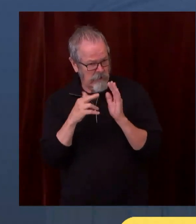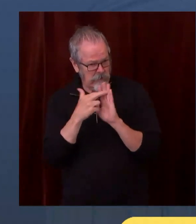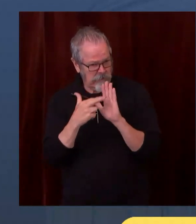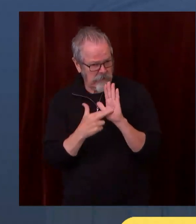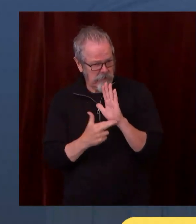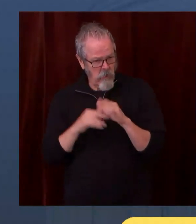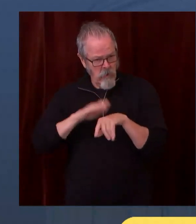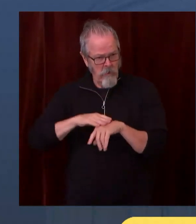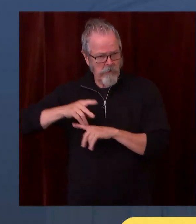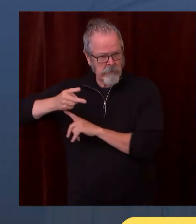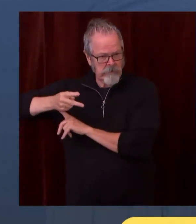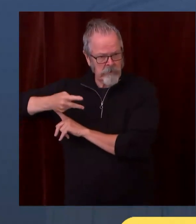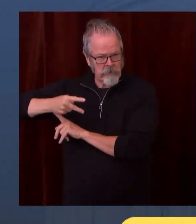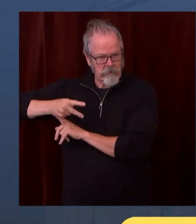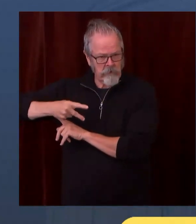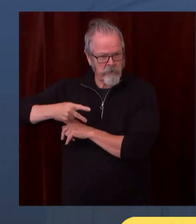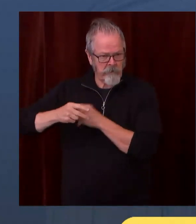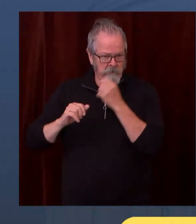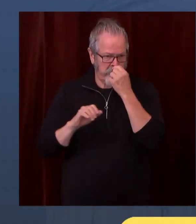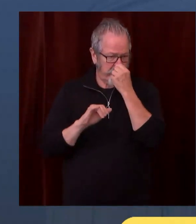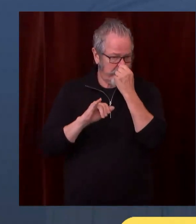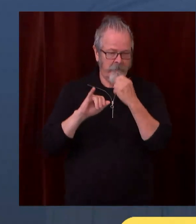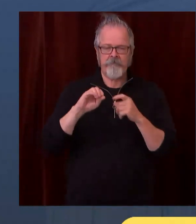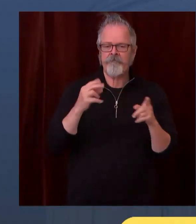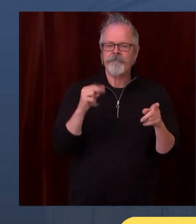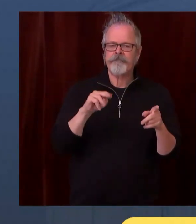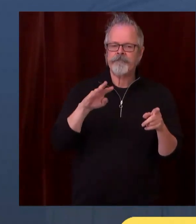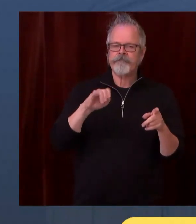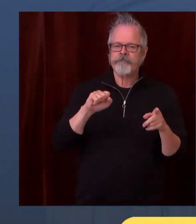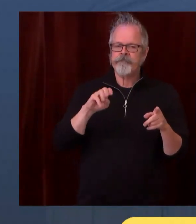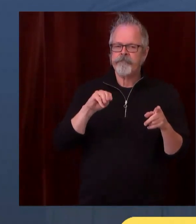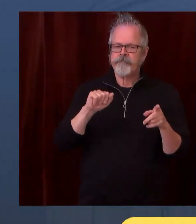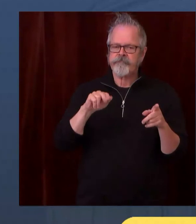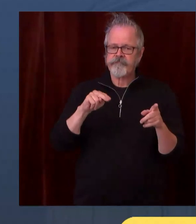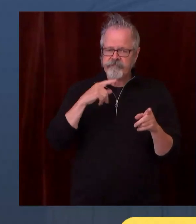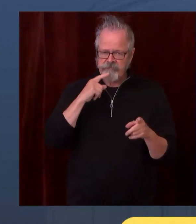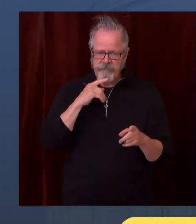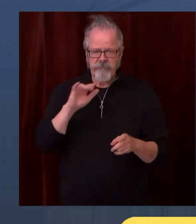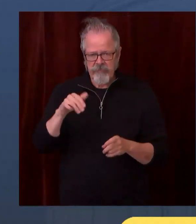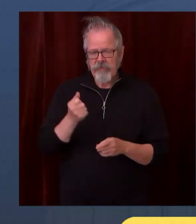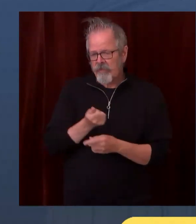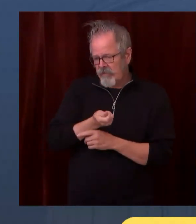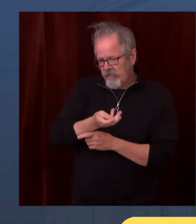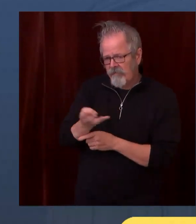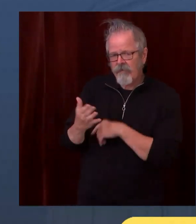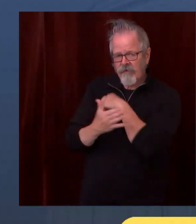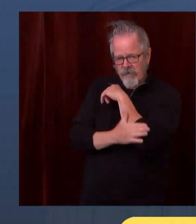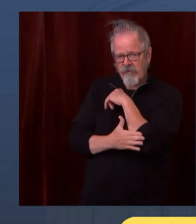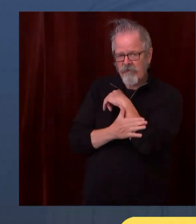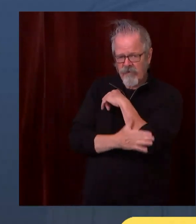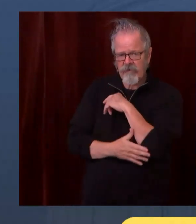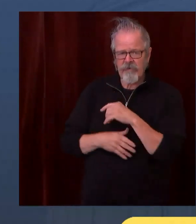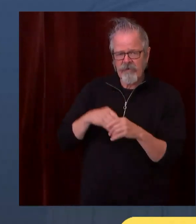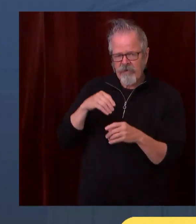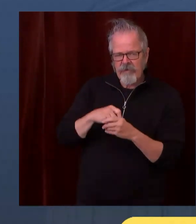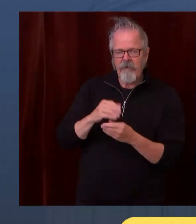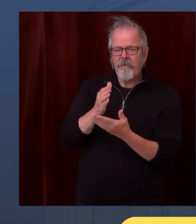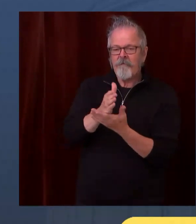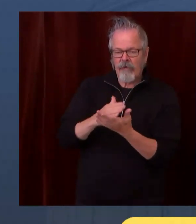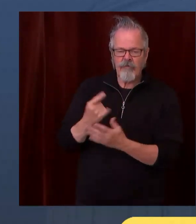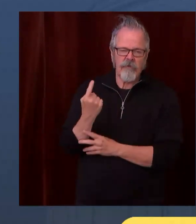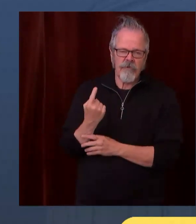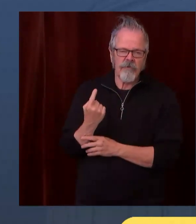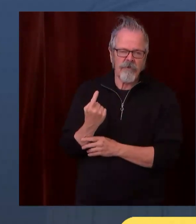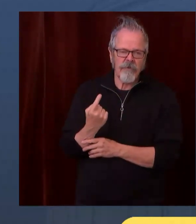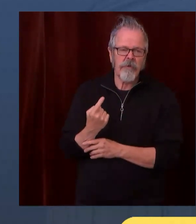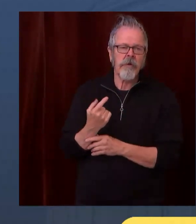approaches. We've been meeting with them weekly and meet with them again today. And we are looking